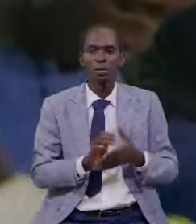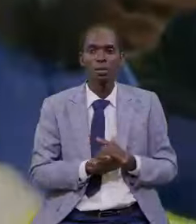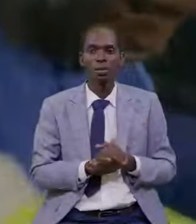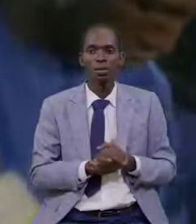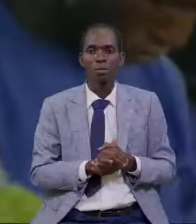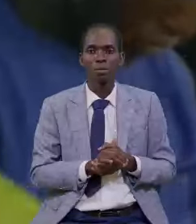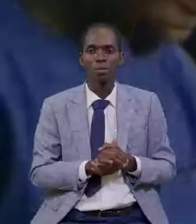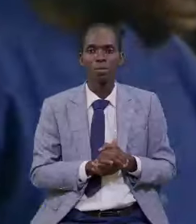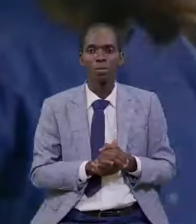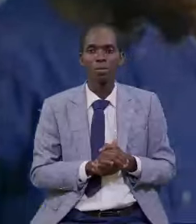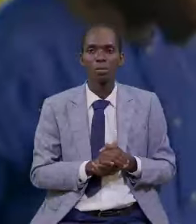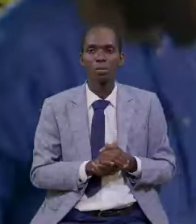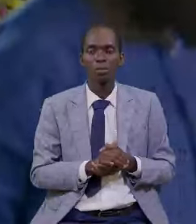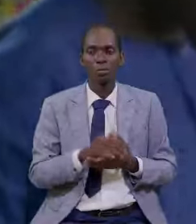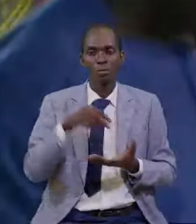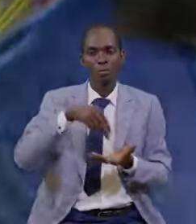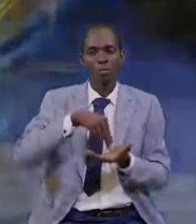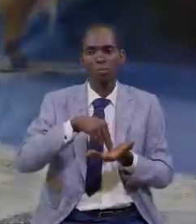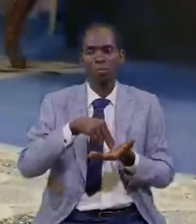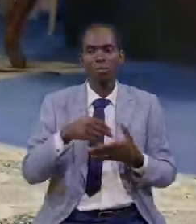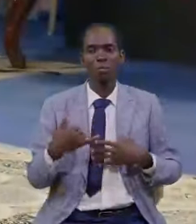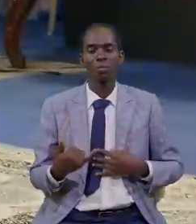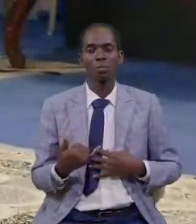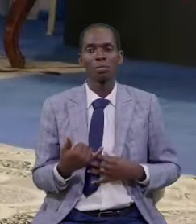Okay, let's rise up now. Let's rise up